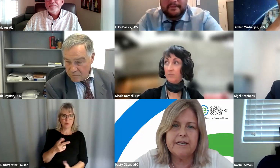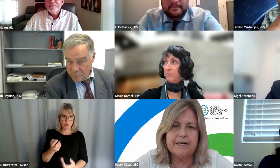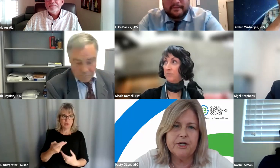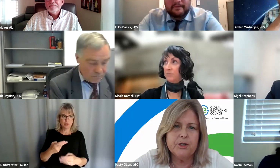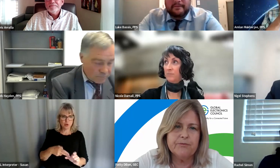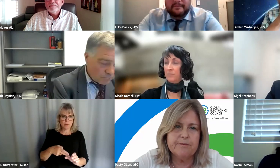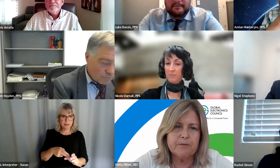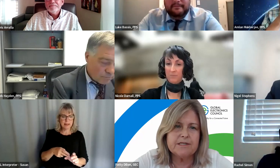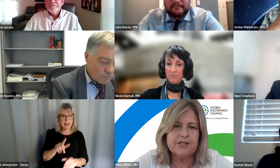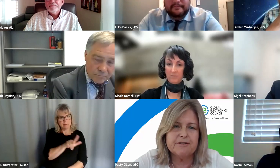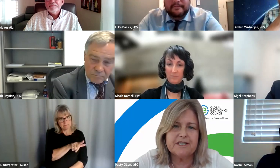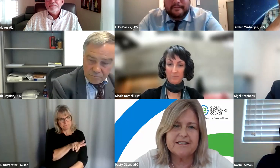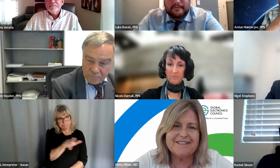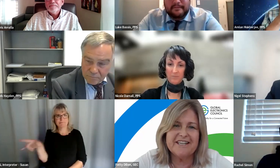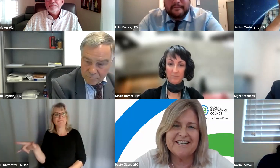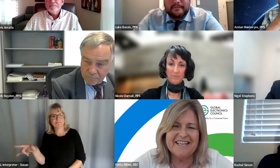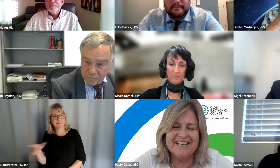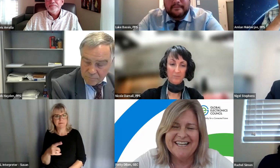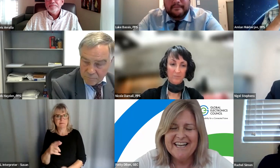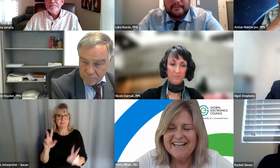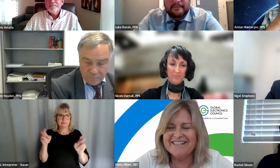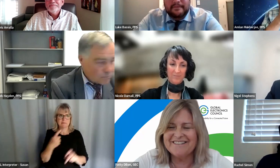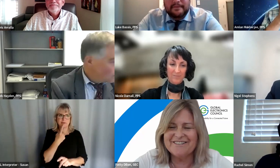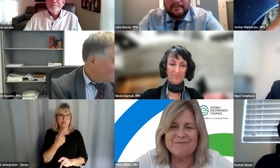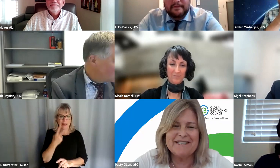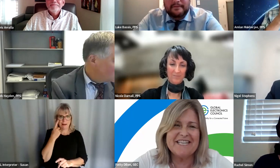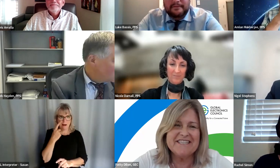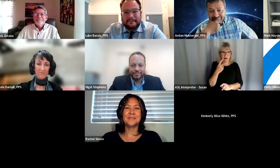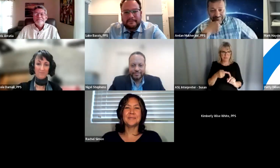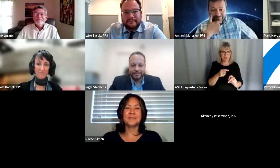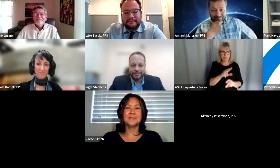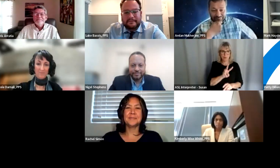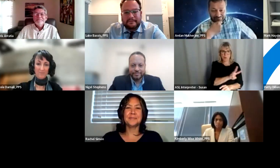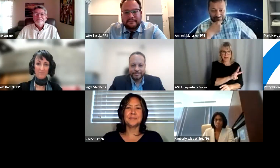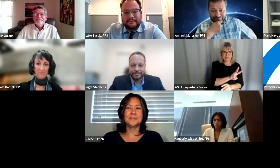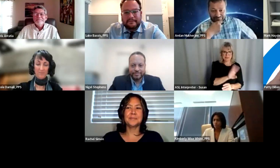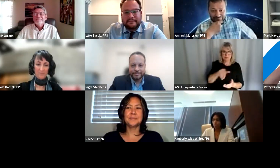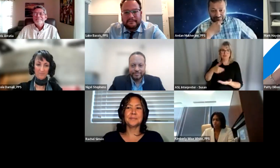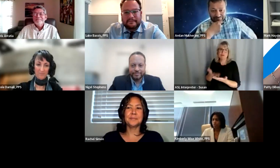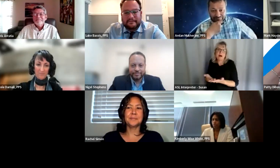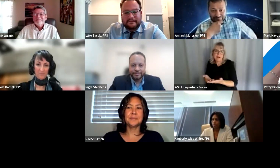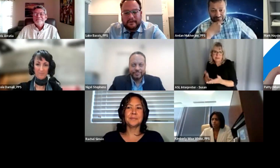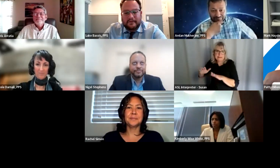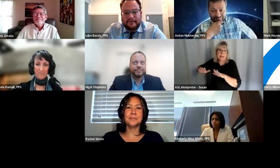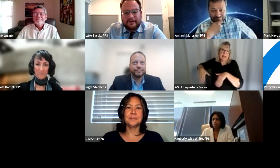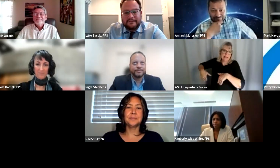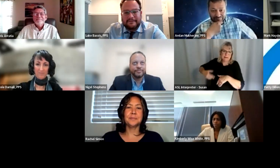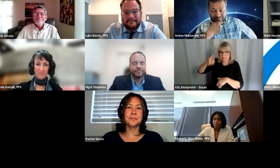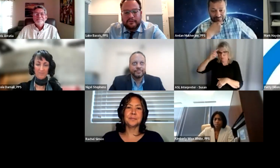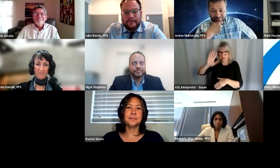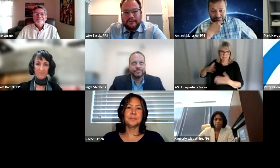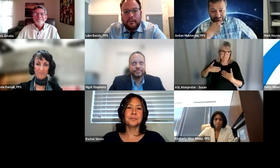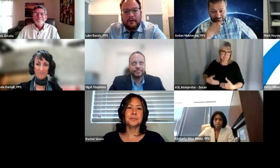a red eye home from the West Coast last night. It's a little bit late in the day for him at this point.